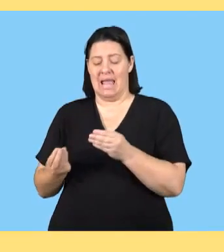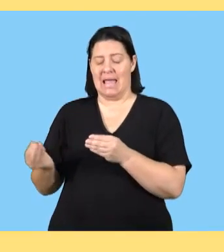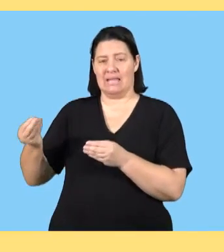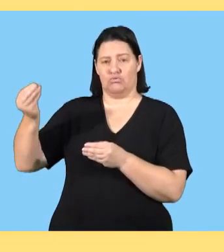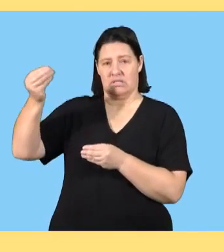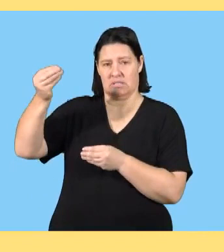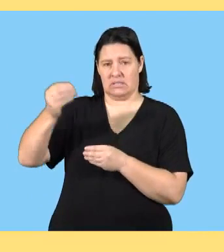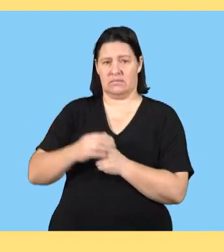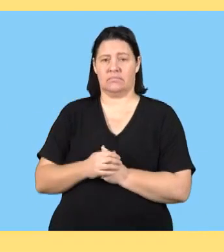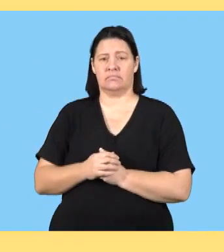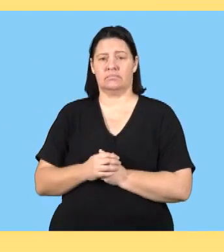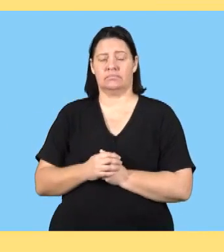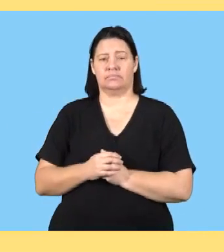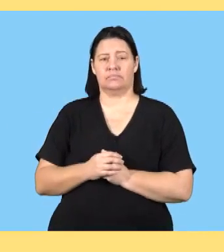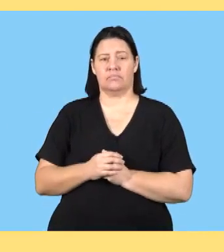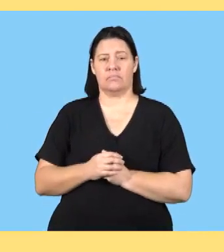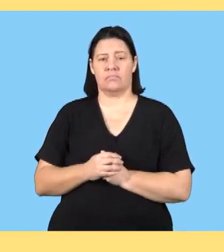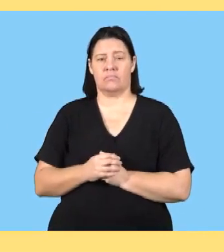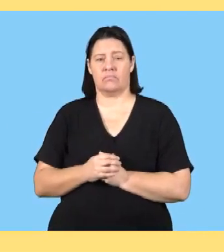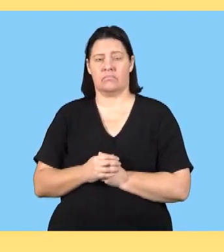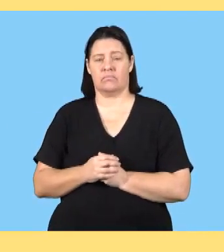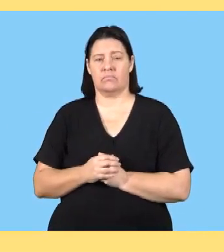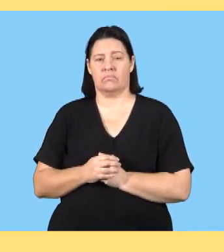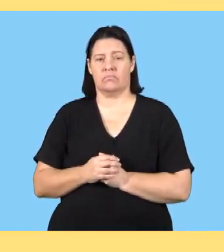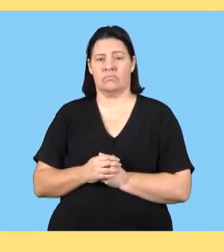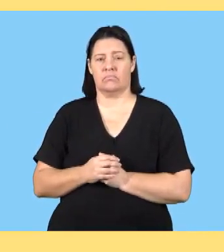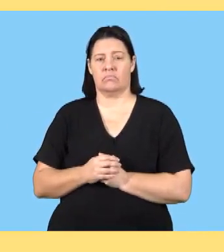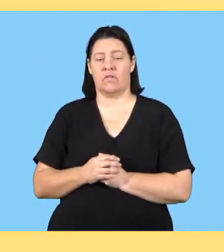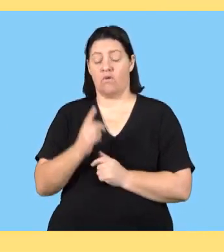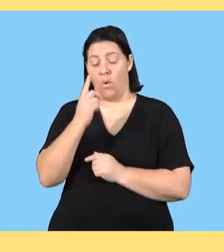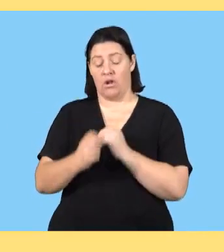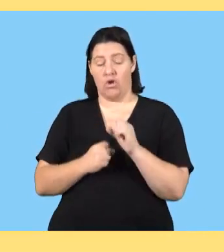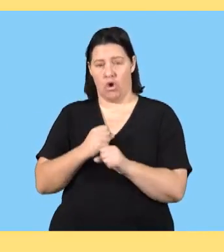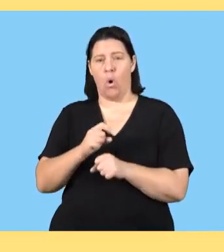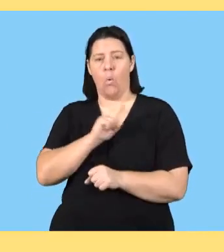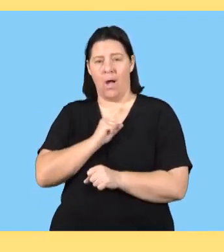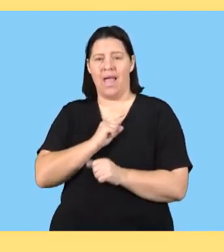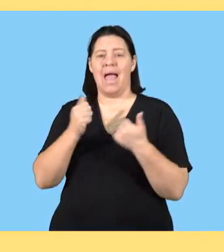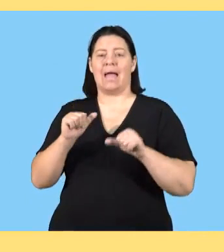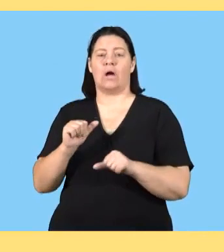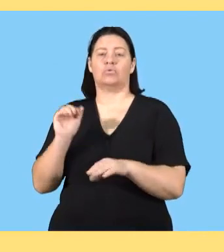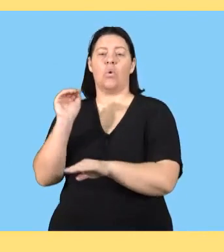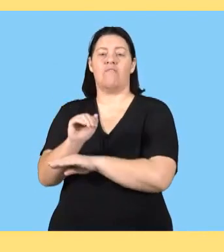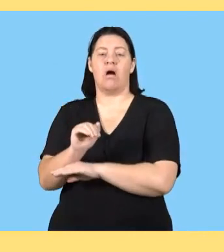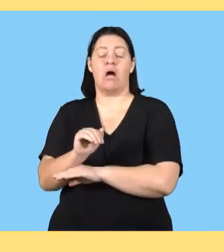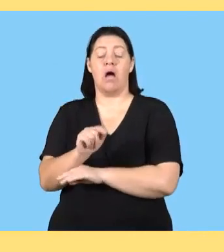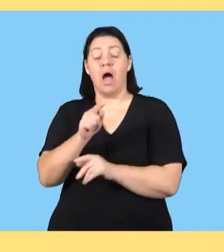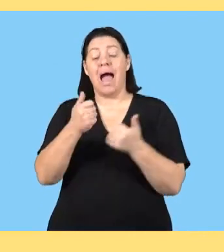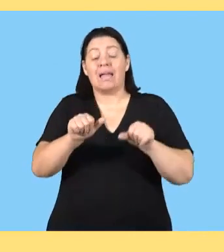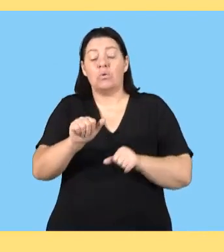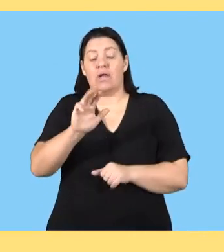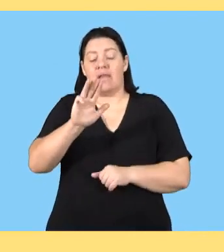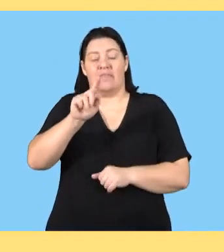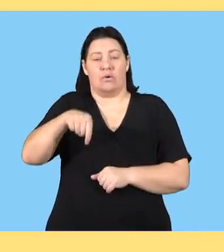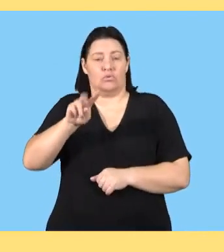Let me just get my pen here. There it is. With 8% interest per annum on his overdue account of